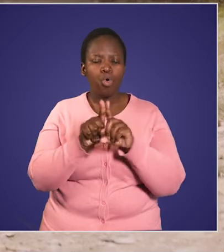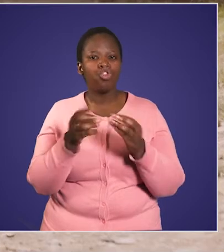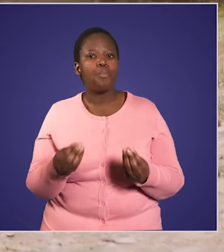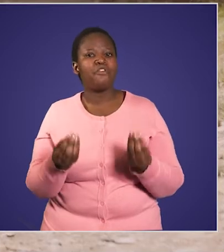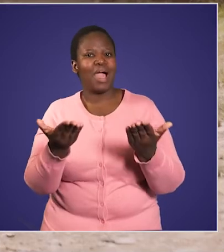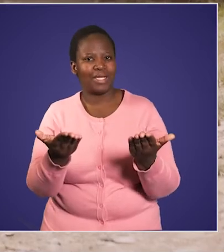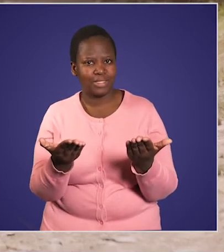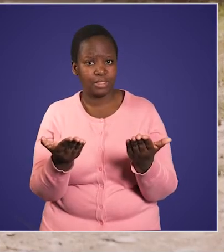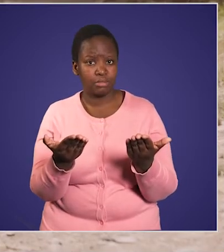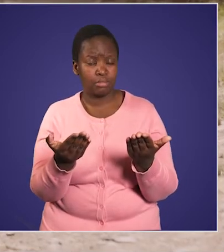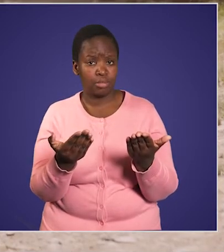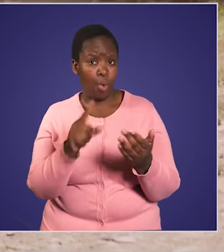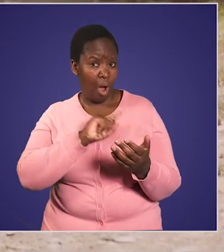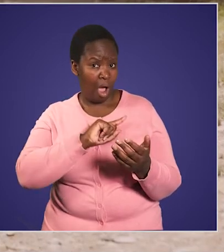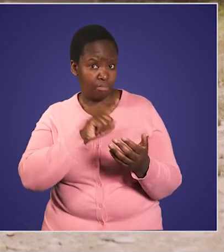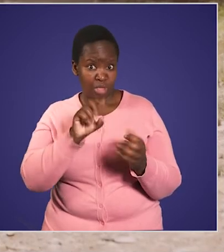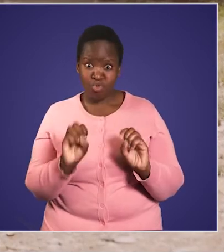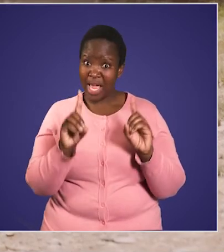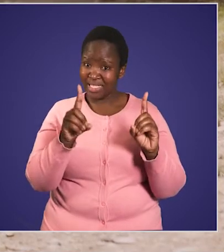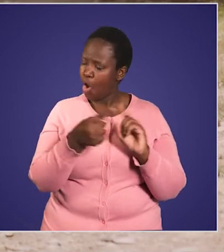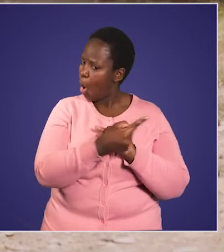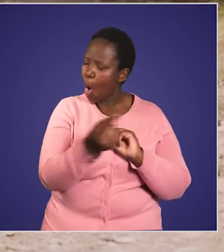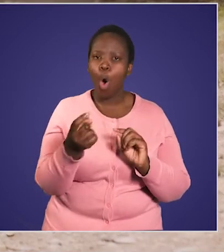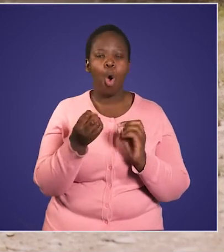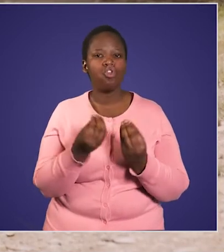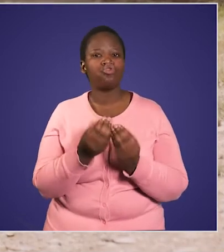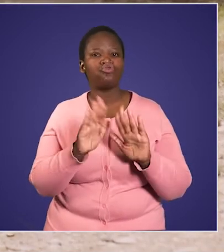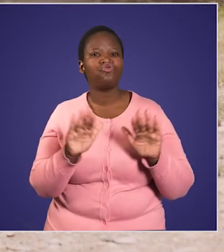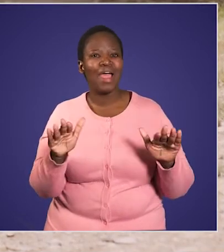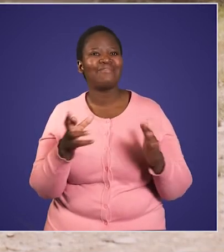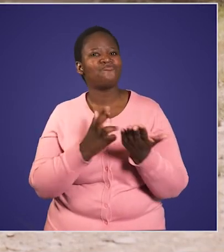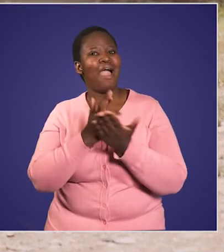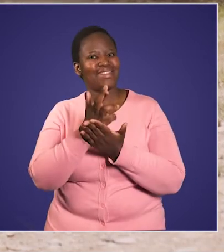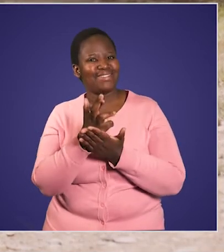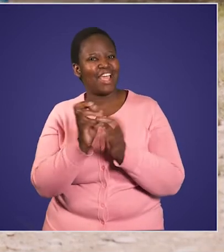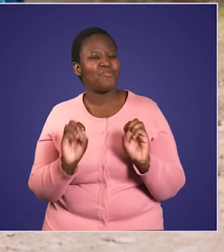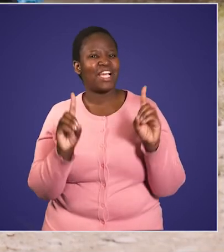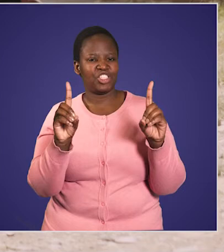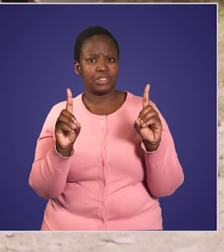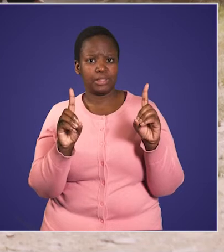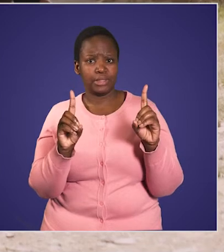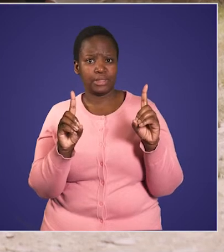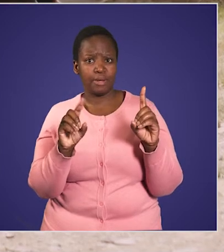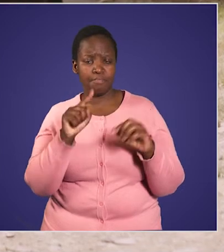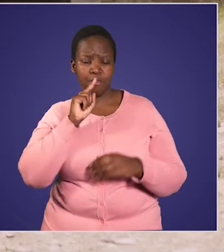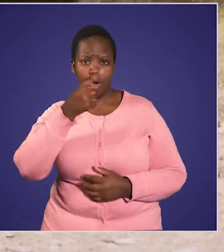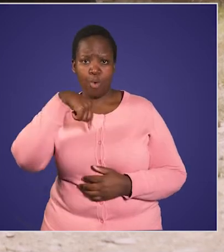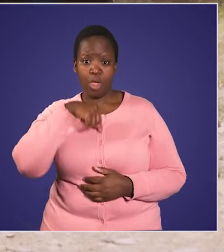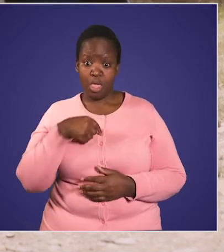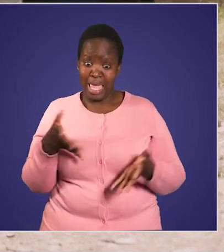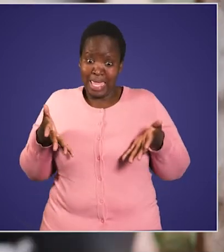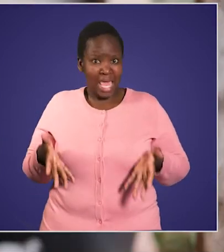is the right. Every child has the right to education. We are not supposed to be here where we